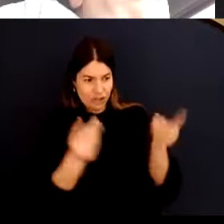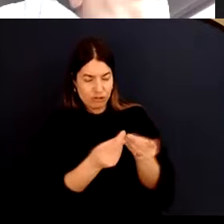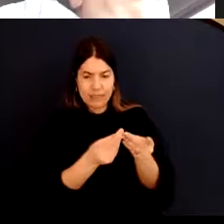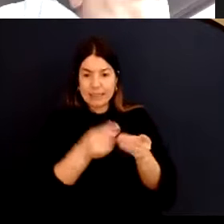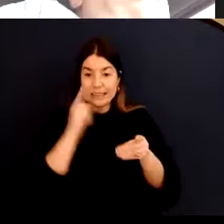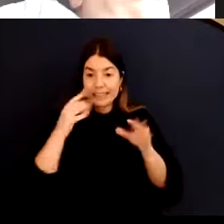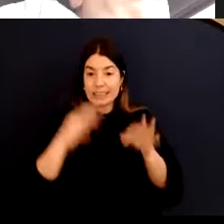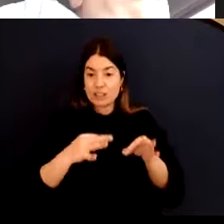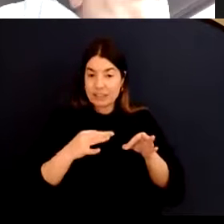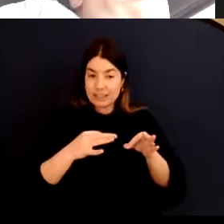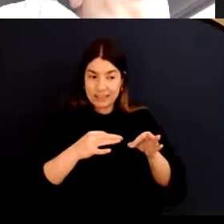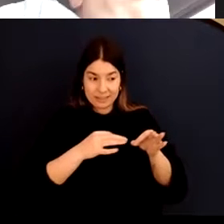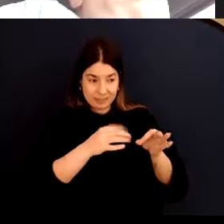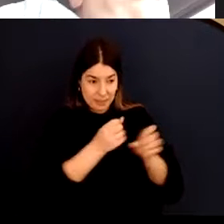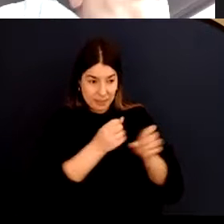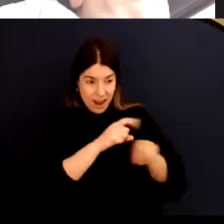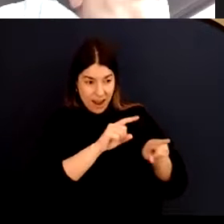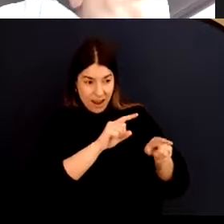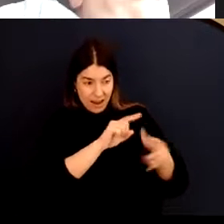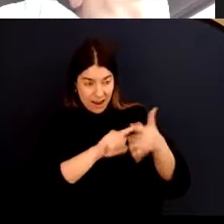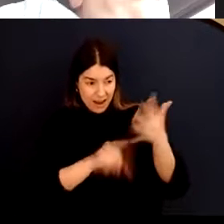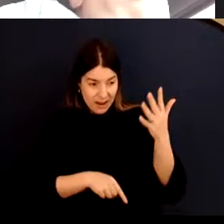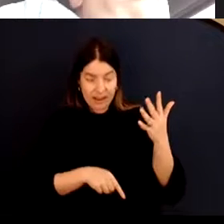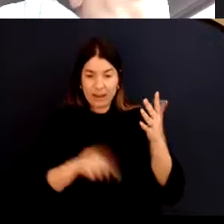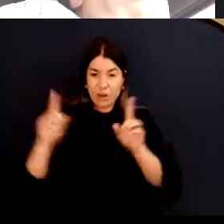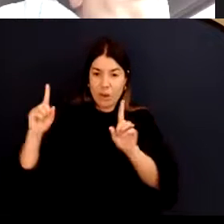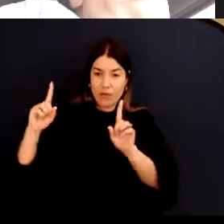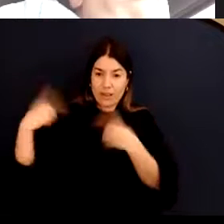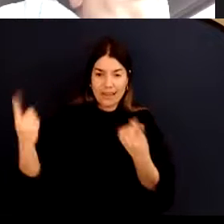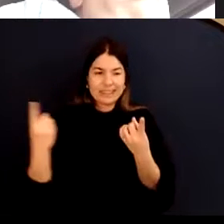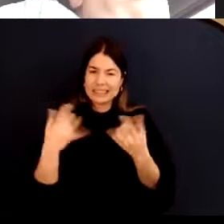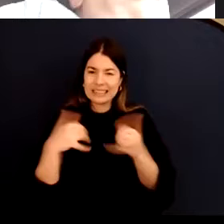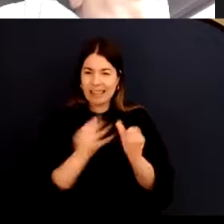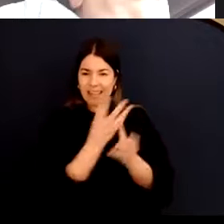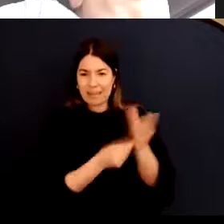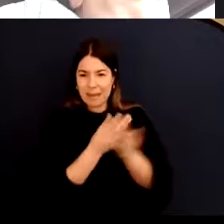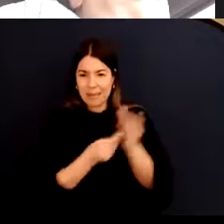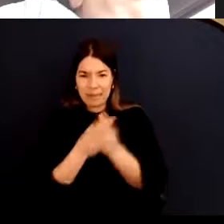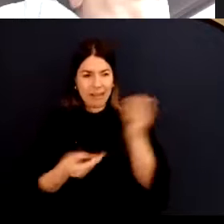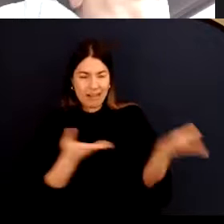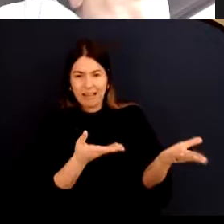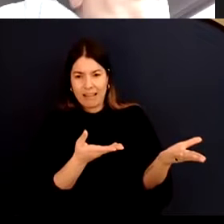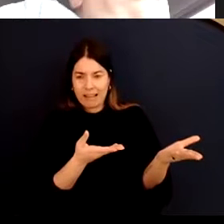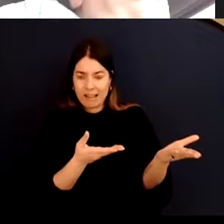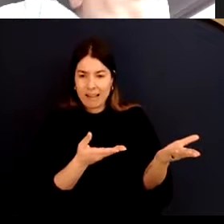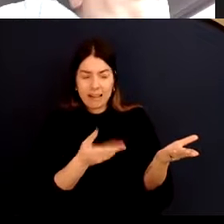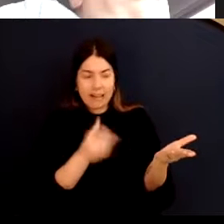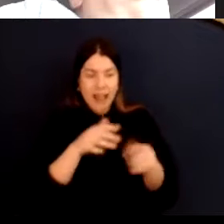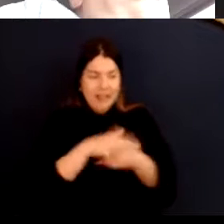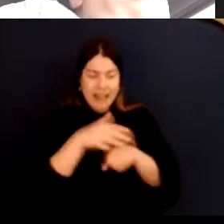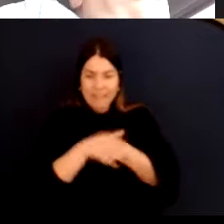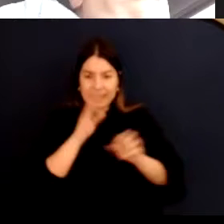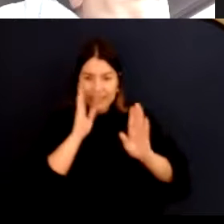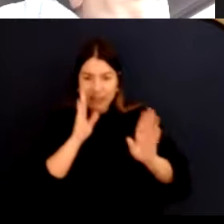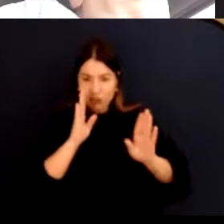made through the leadership over the years, and essentially the lack of attention to detail